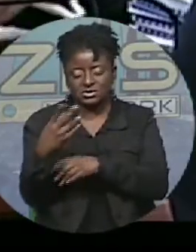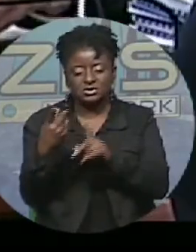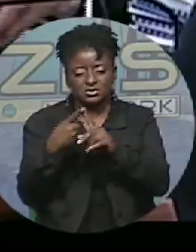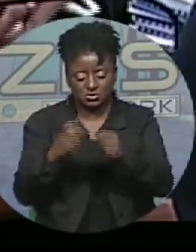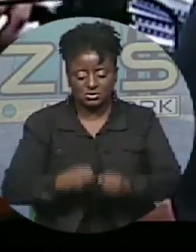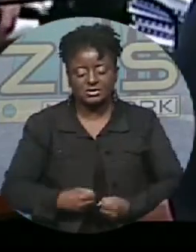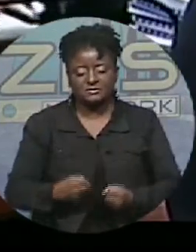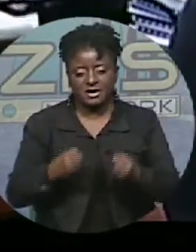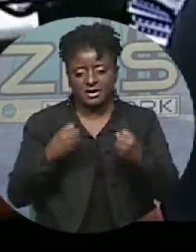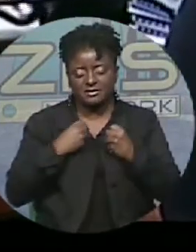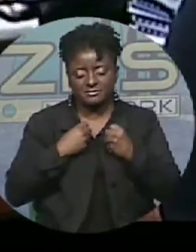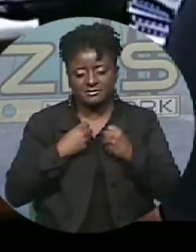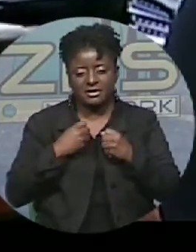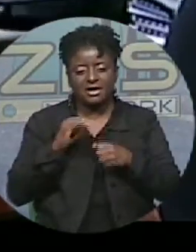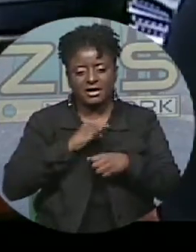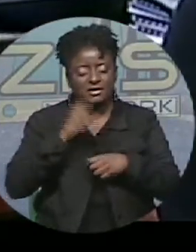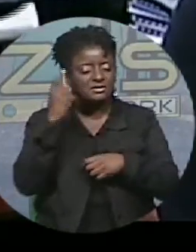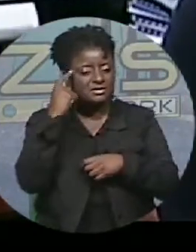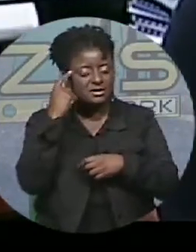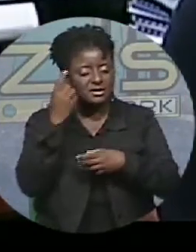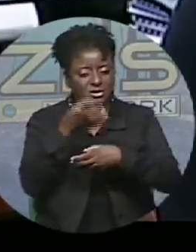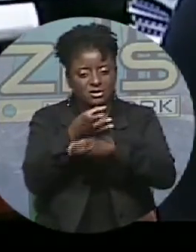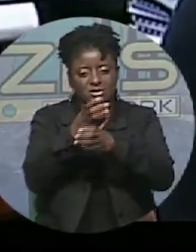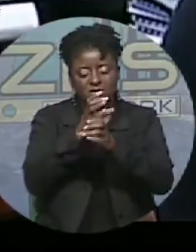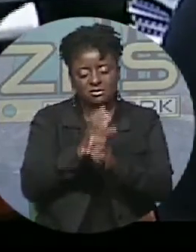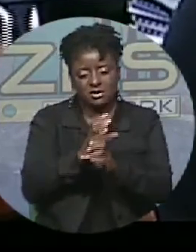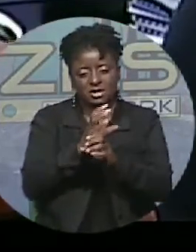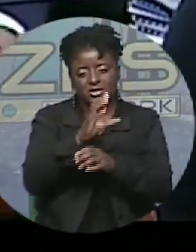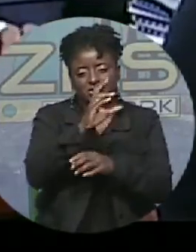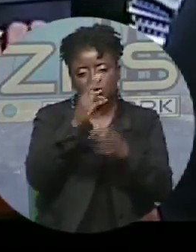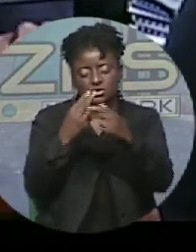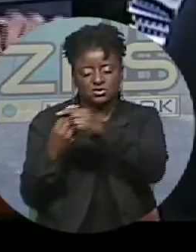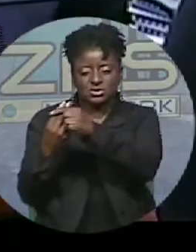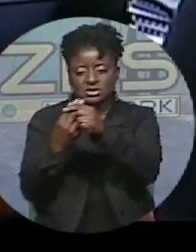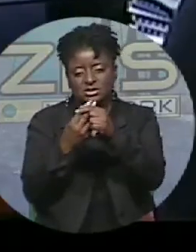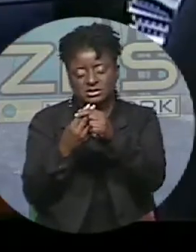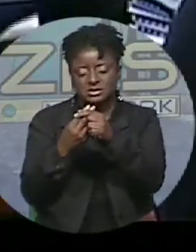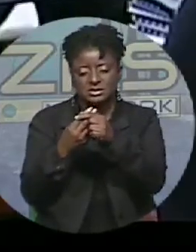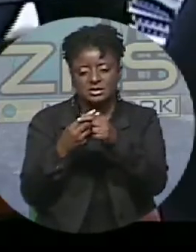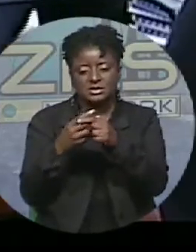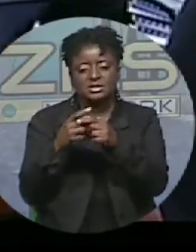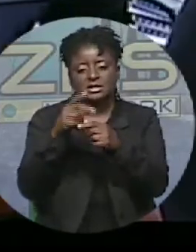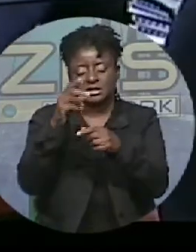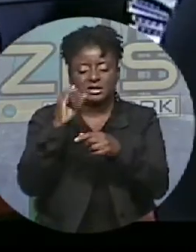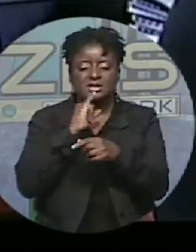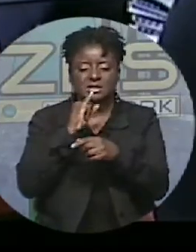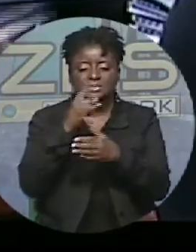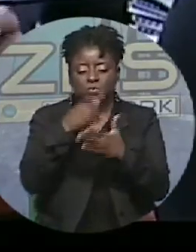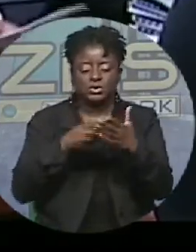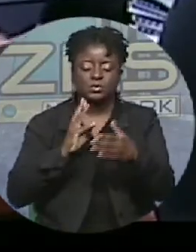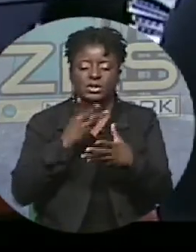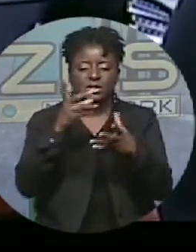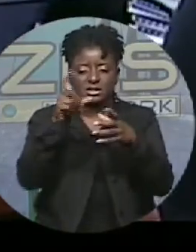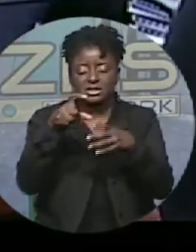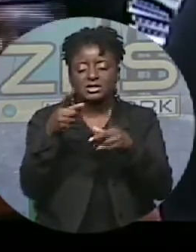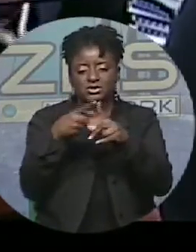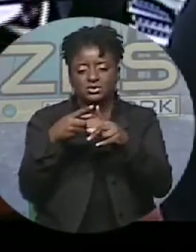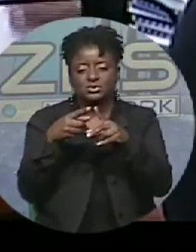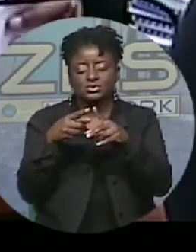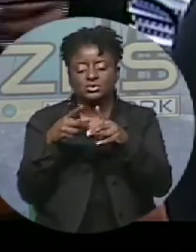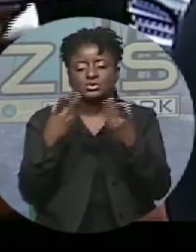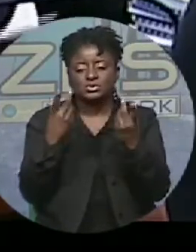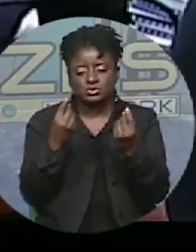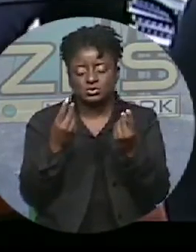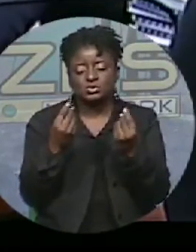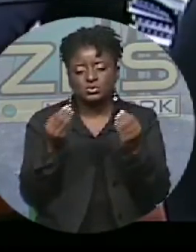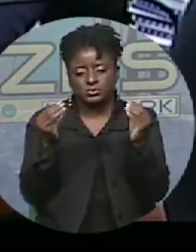cooperatives and cooperative credit unions are certainly the move that we need to embrace more widely. I commend the government that